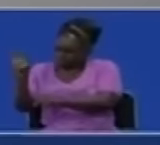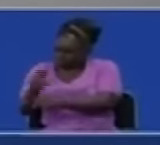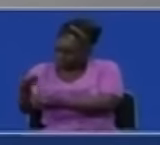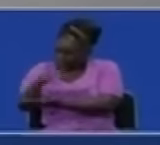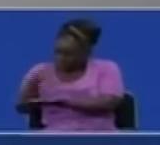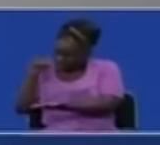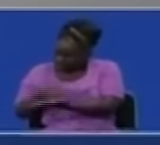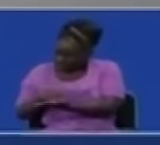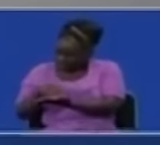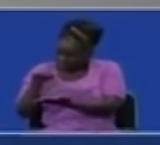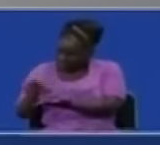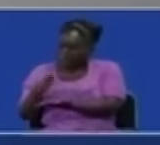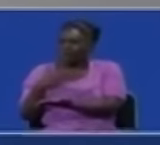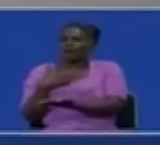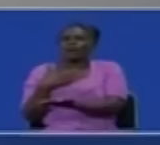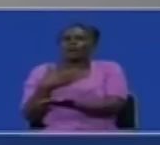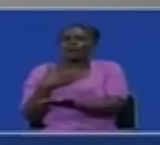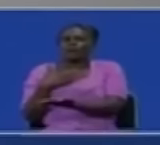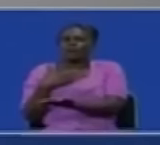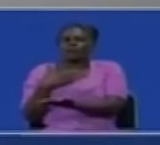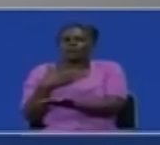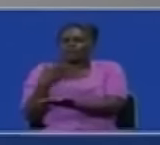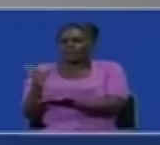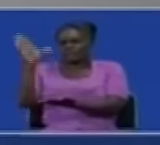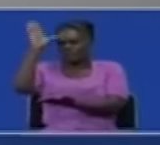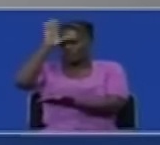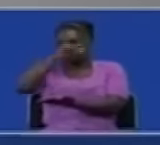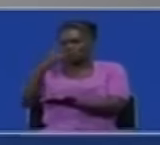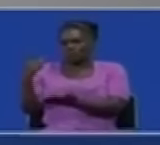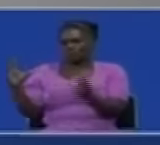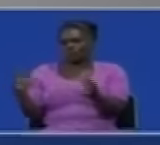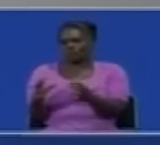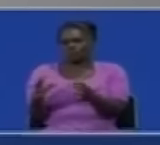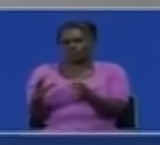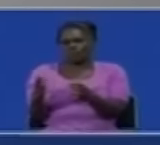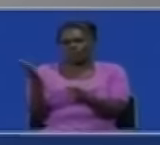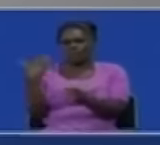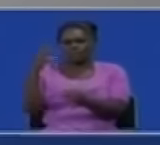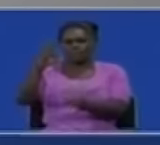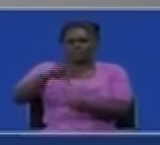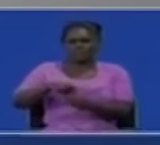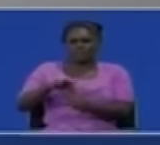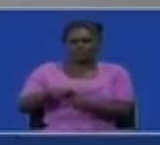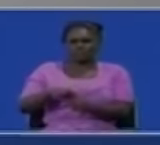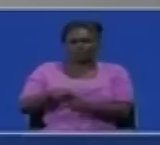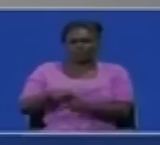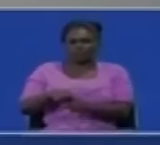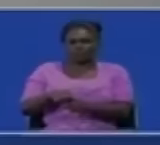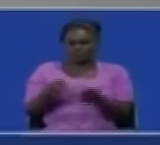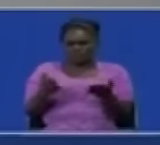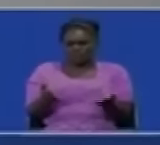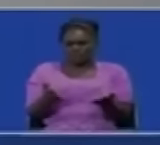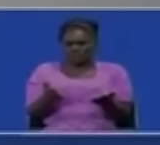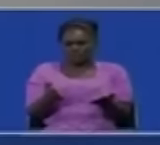stations where you need them to be. That was sorely missing on one party's part in the last election. And that is the kind